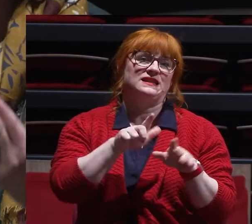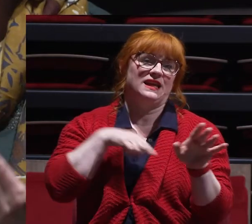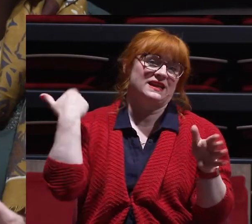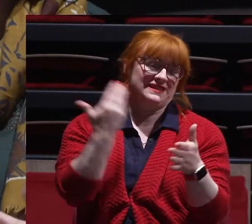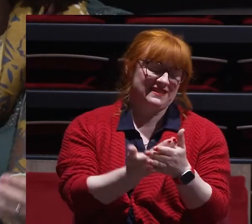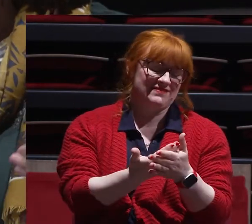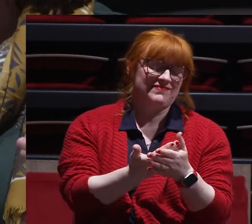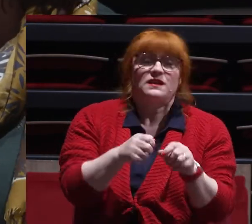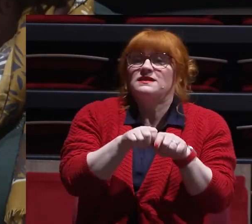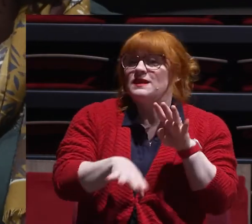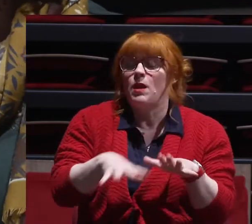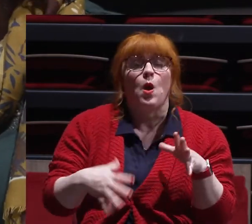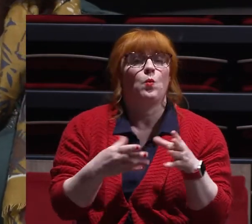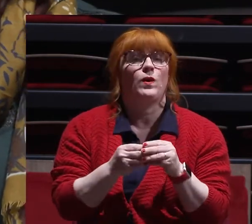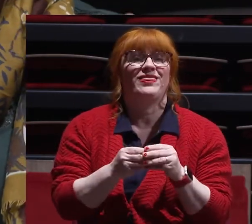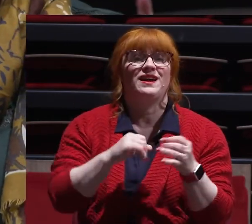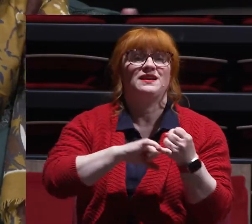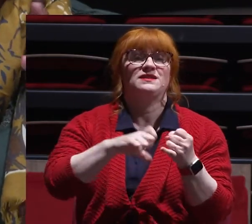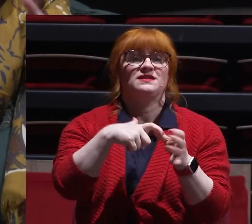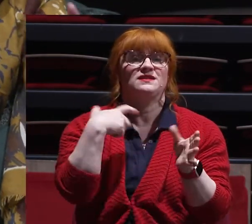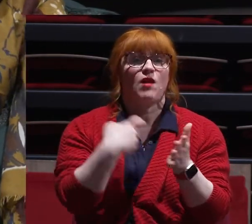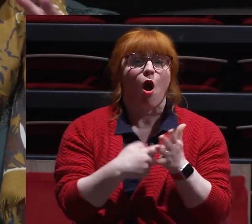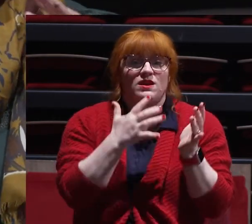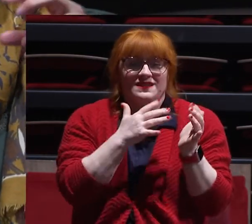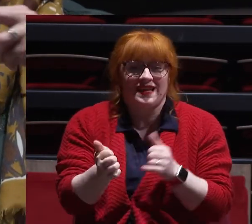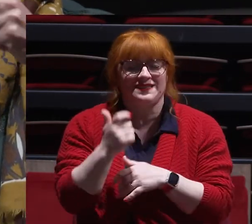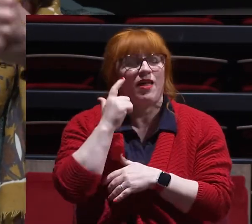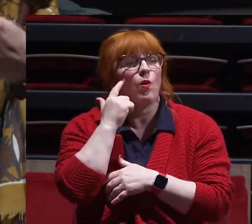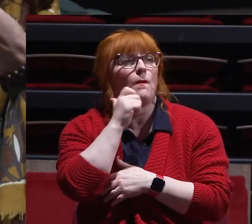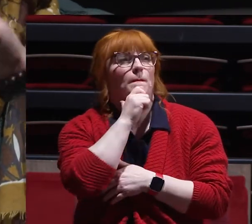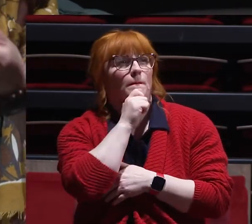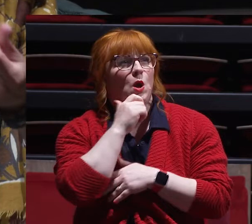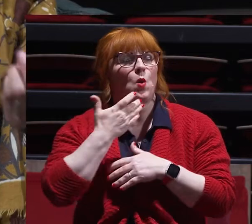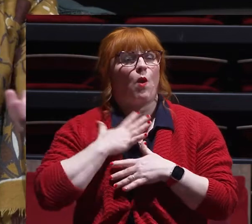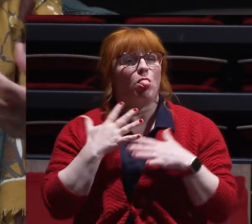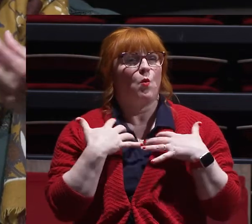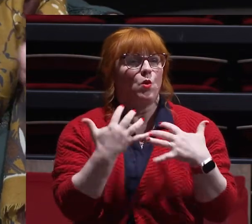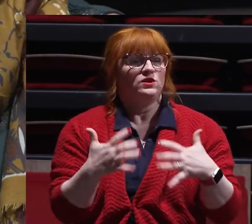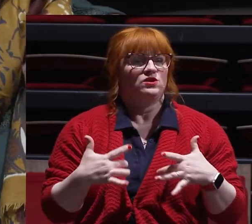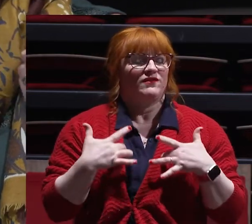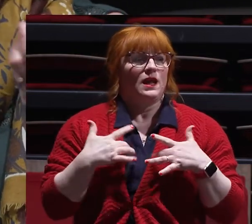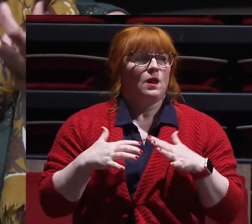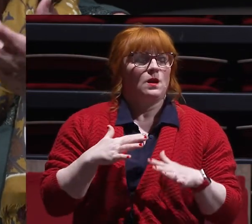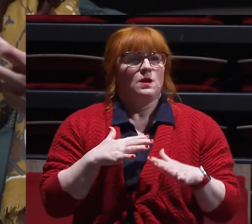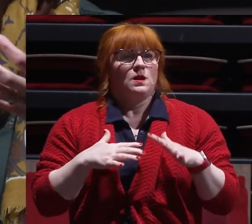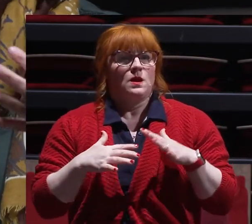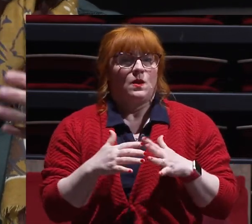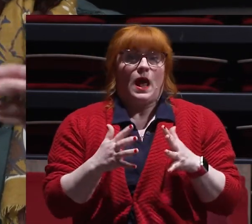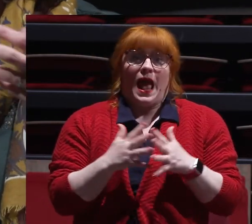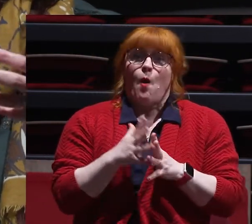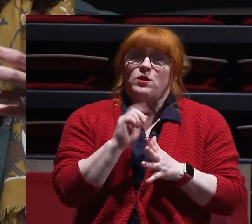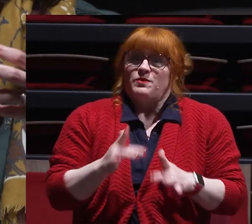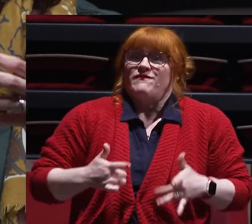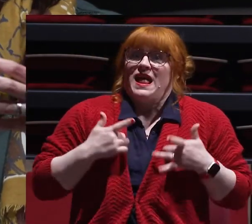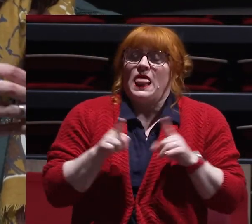as what I was describing with Scar Test, I thought, is there a way to make the audience feel a little bit unnerved in the way it might feel if